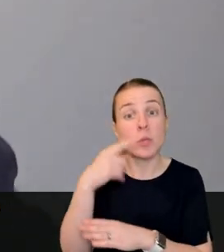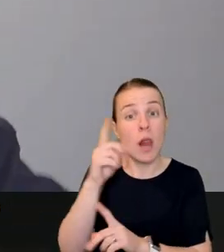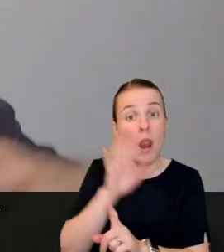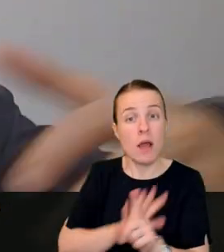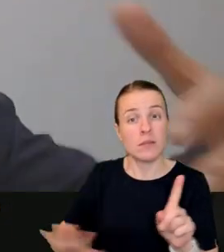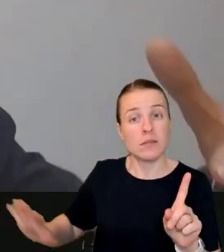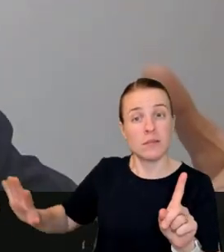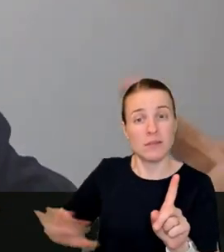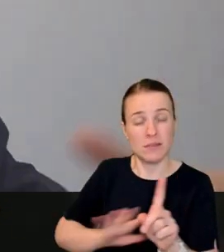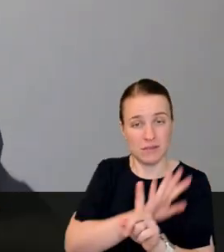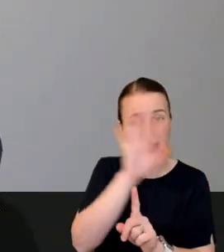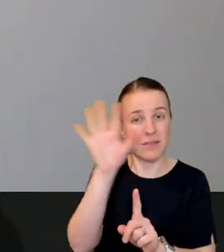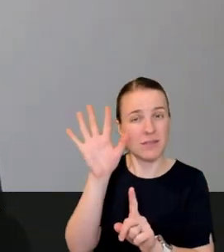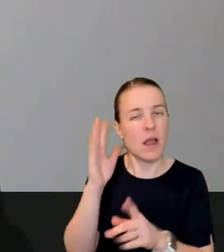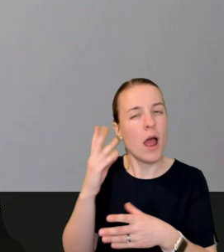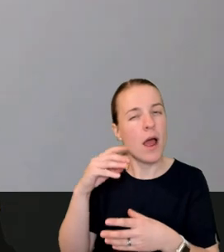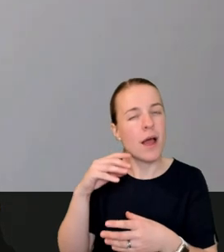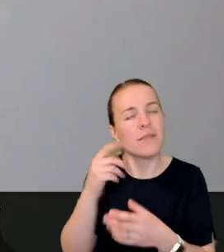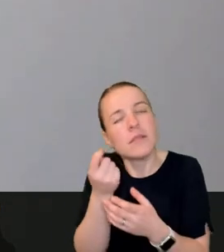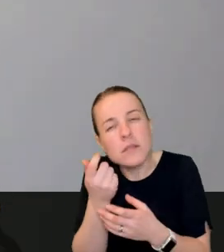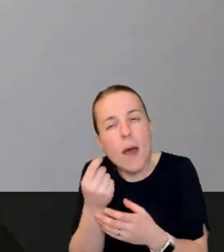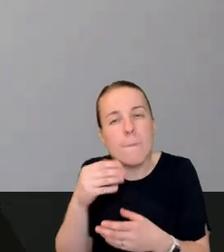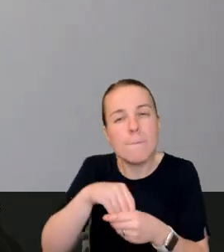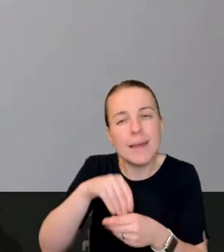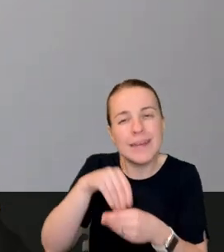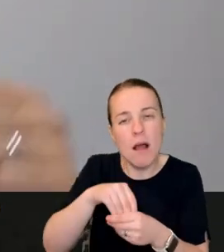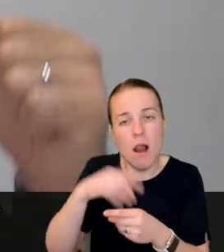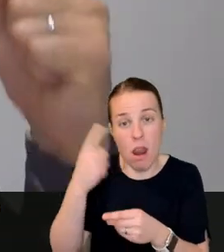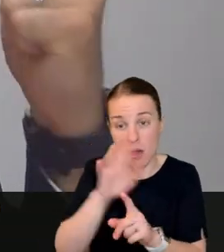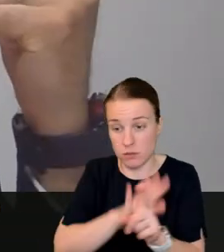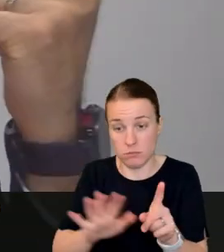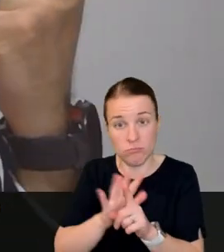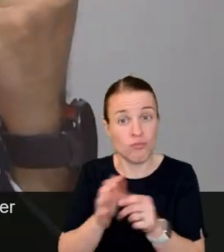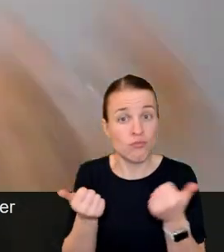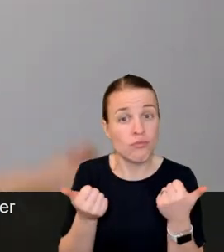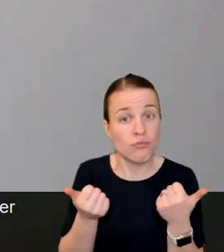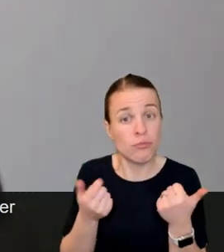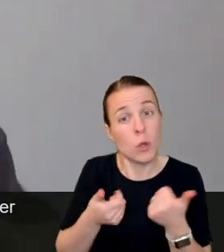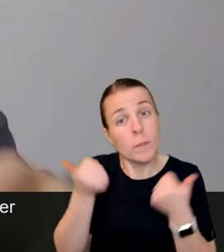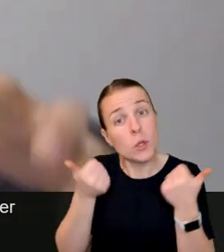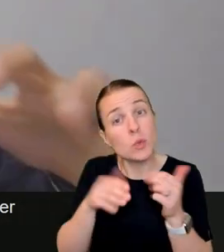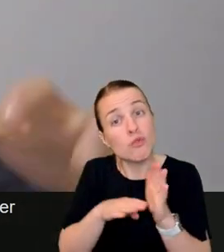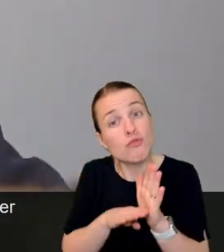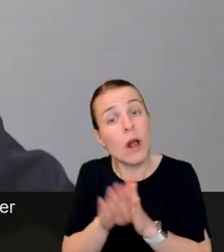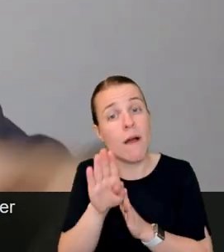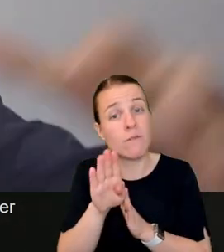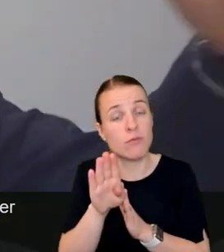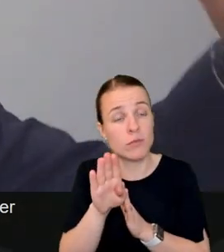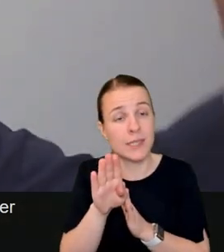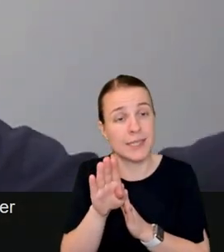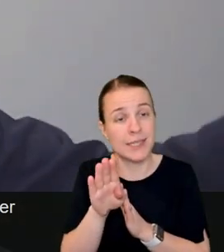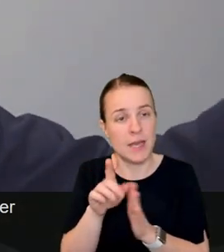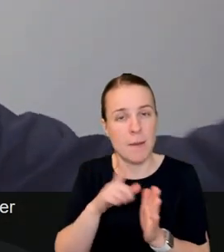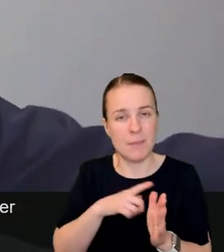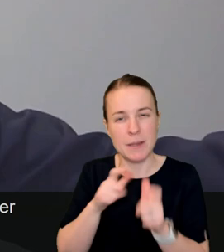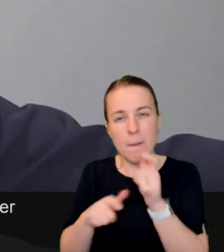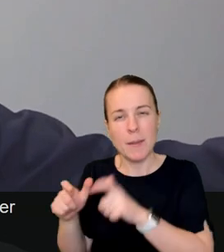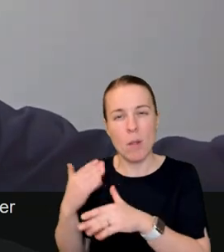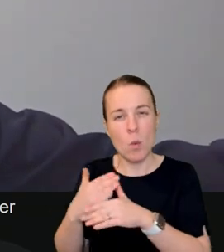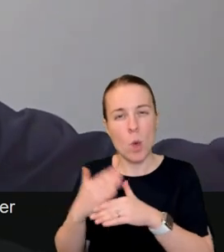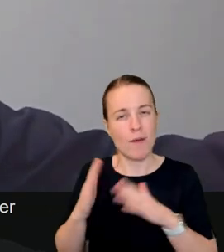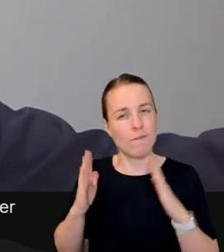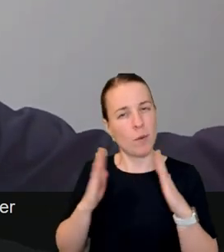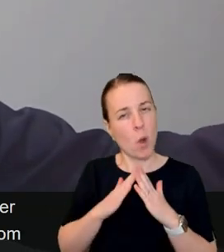and parts of outer inner London, things are pretty good. There's been a good recovery. And actually during the pandemic, as people were working from home, those